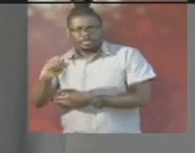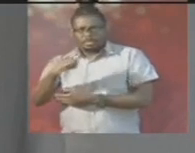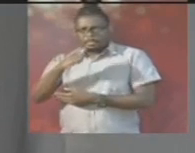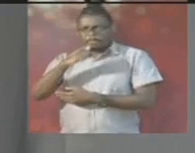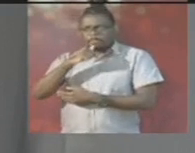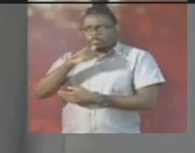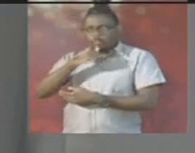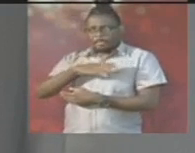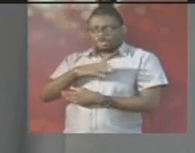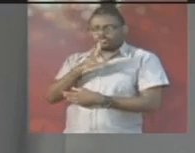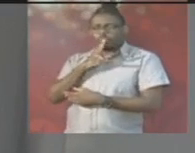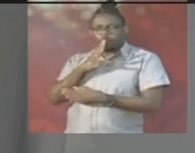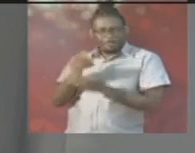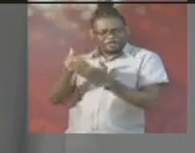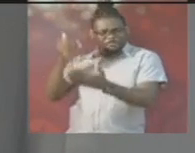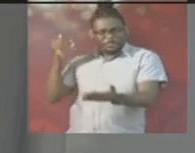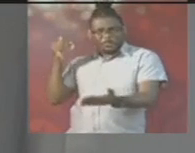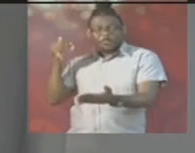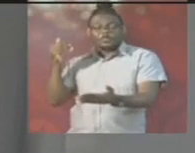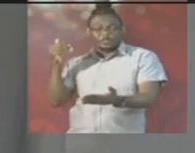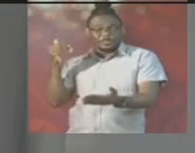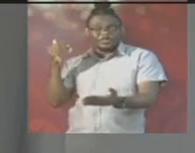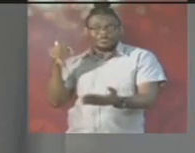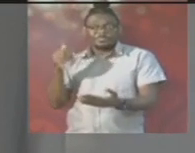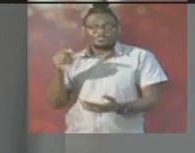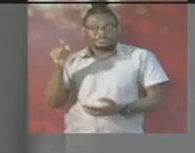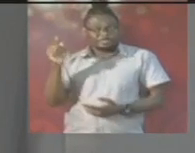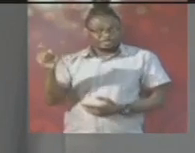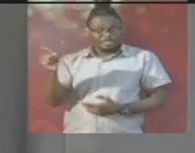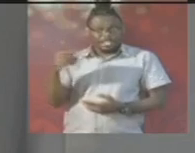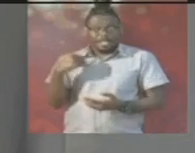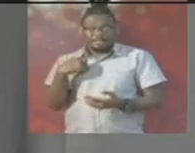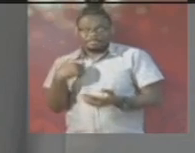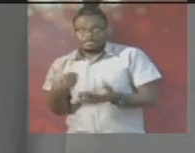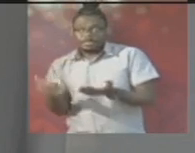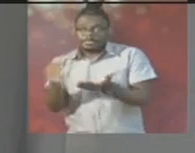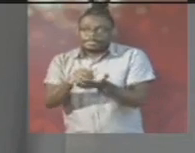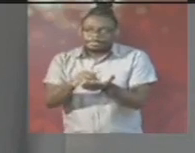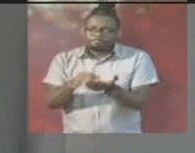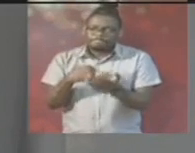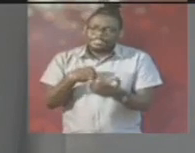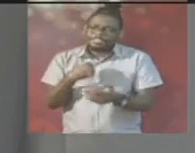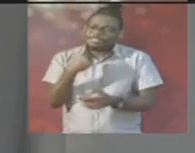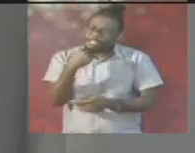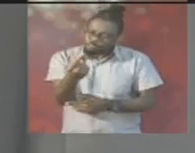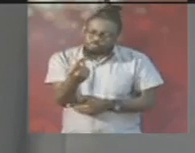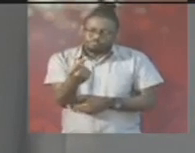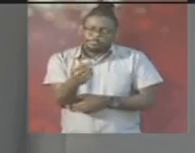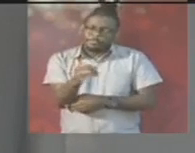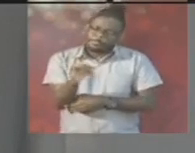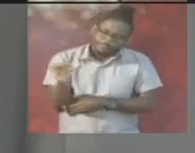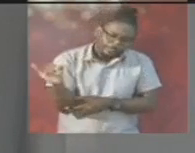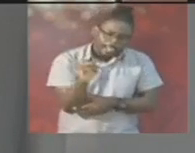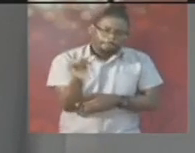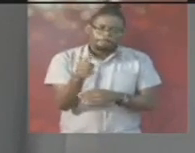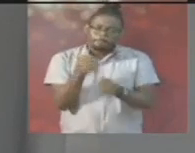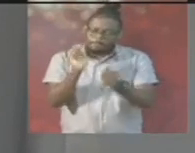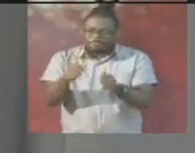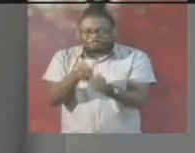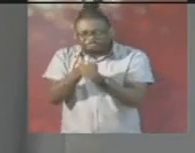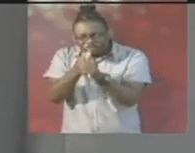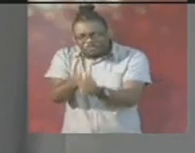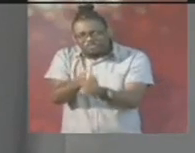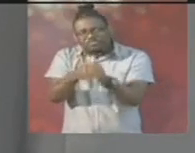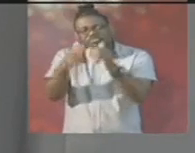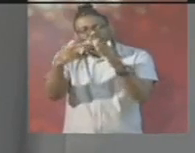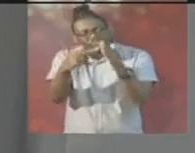Dr. Carrington has left the opening for me to again emphasize our public health measures. Public health measures